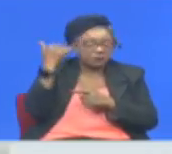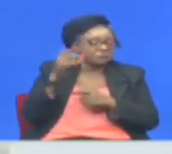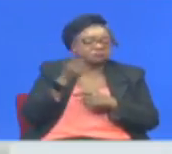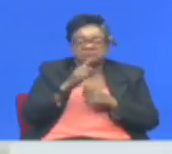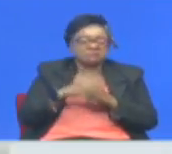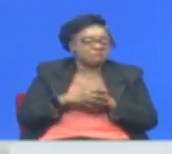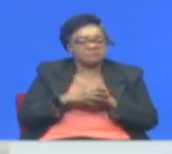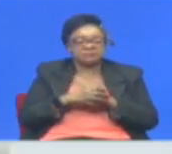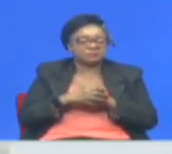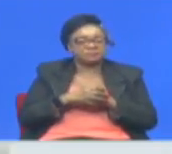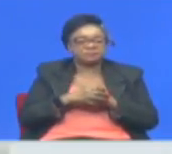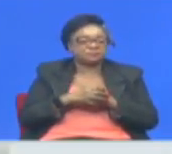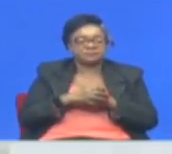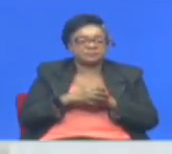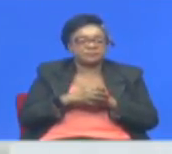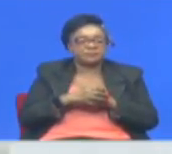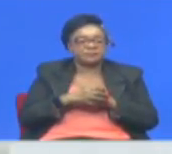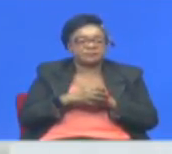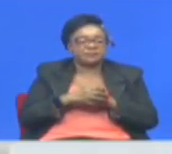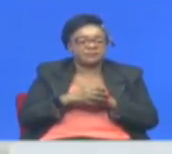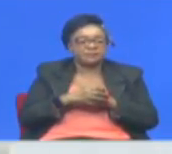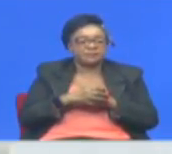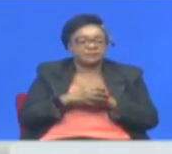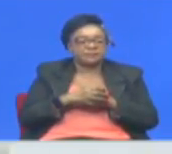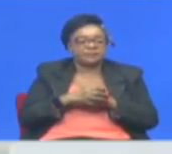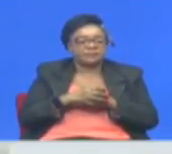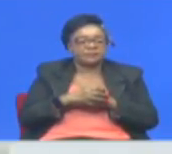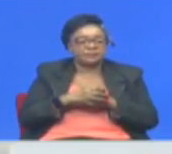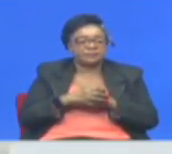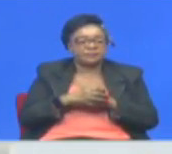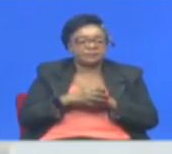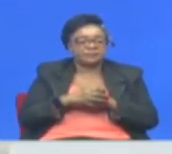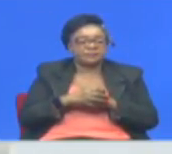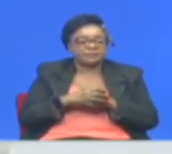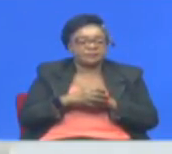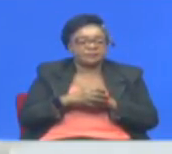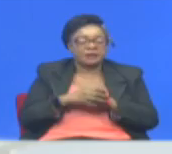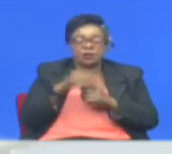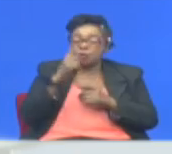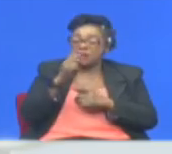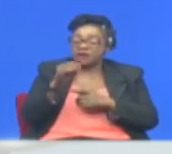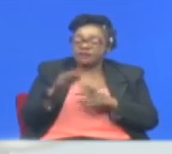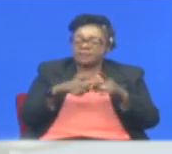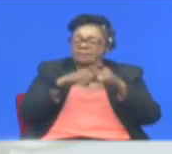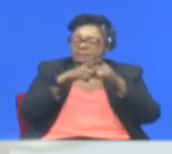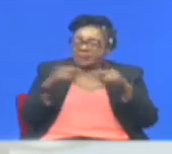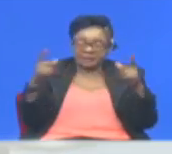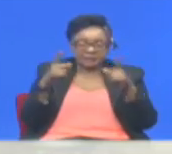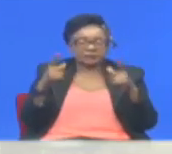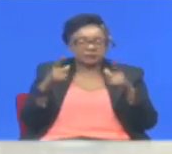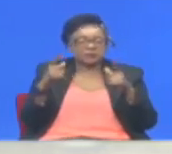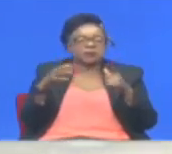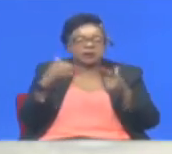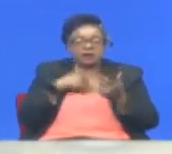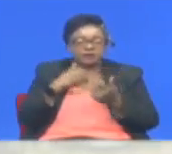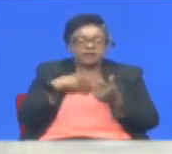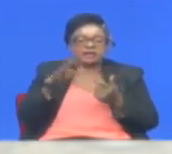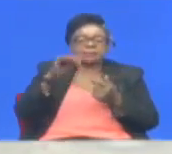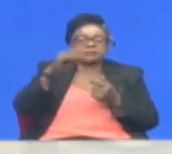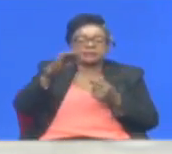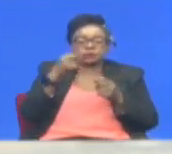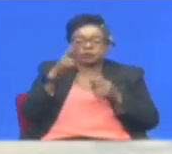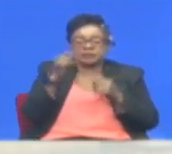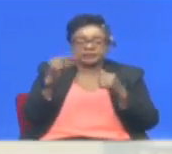of the favorite and biggest events were for sure the Olympic Games in Pyeongchang.